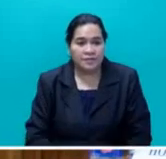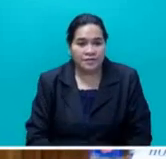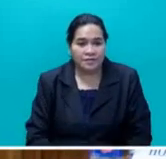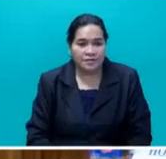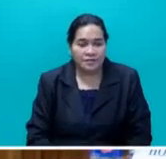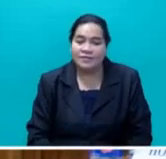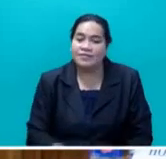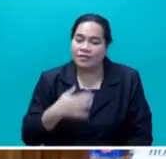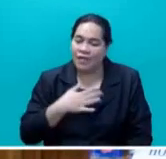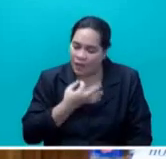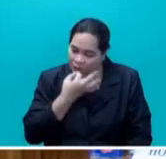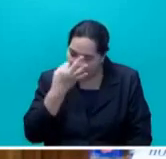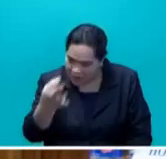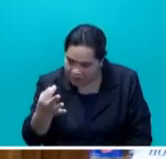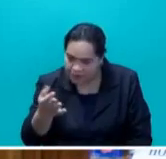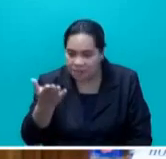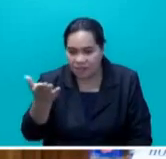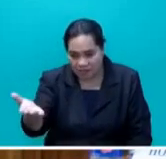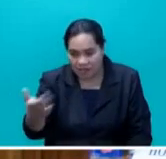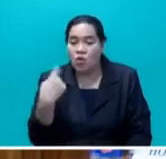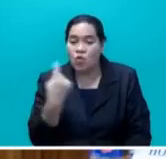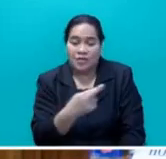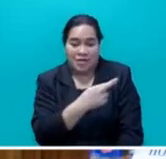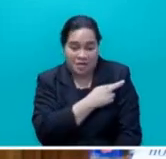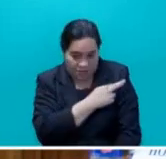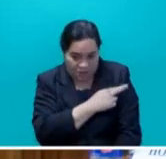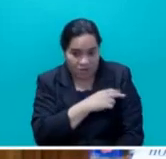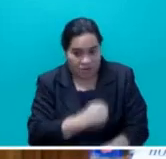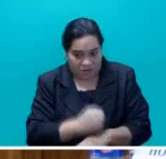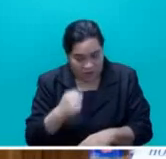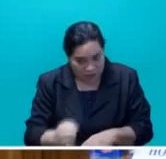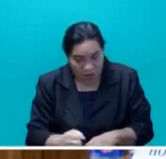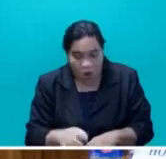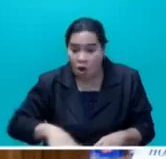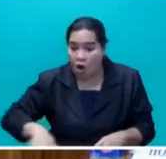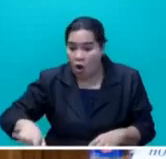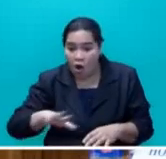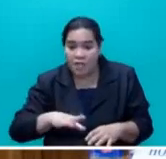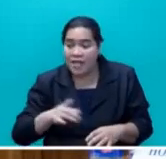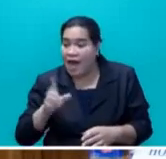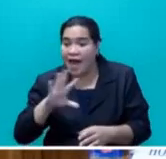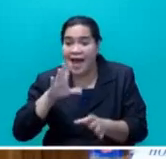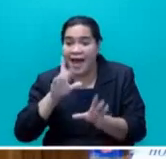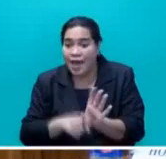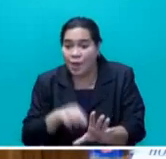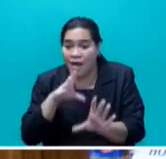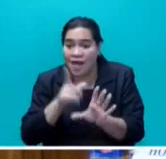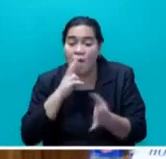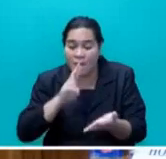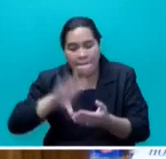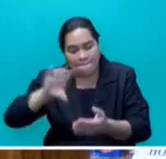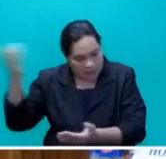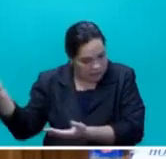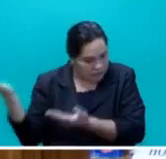I would urge the Prime Minister, as Minister responsible, to ensure that all the late annual reports are tabled and to